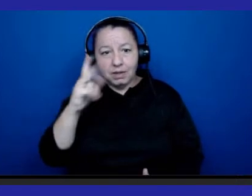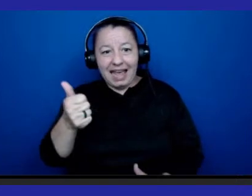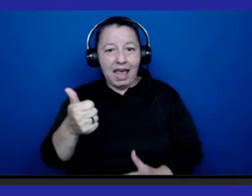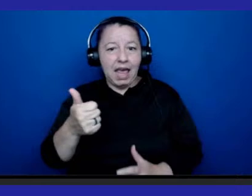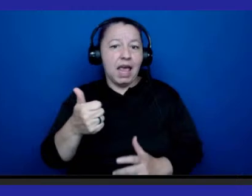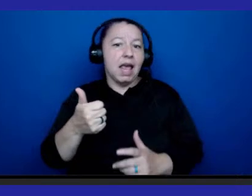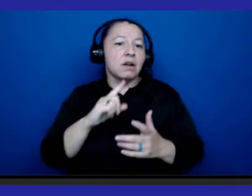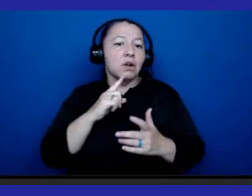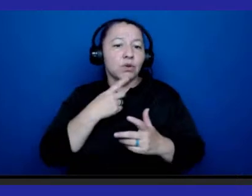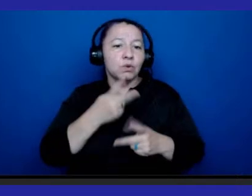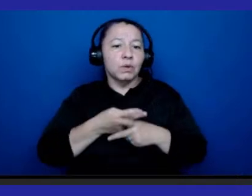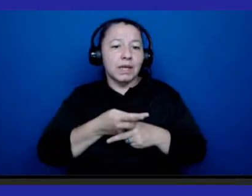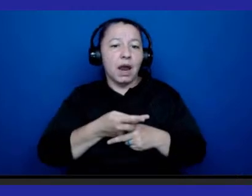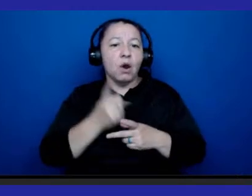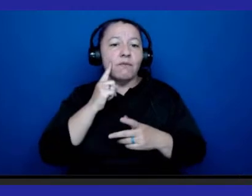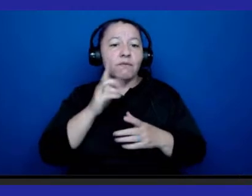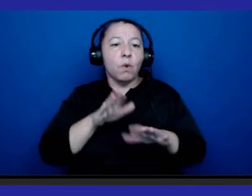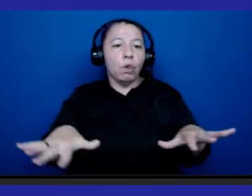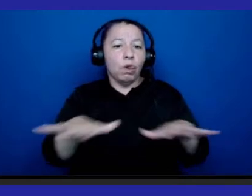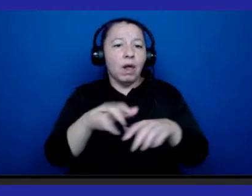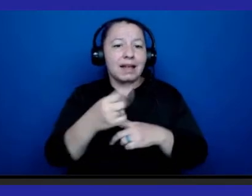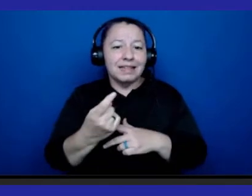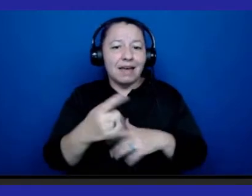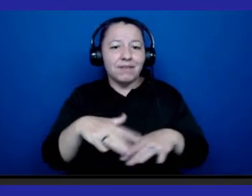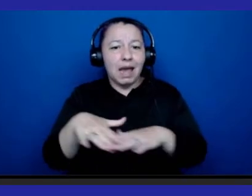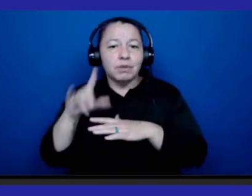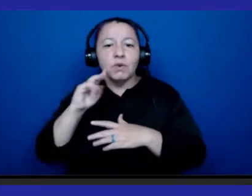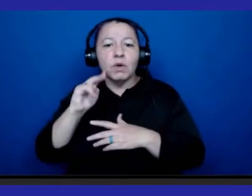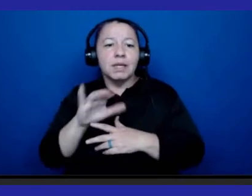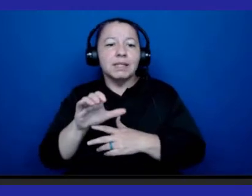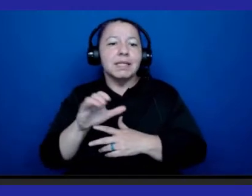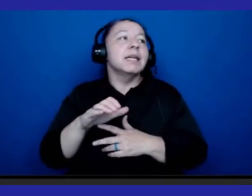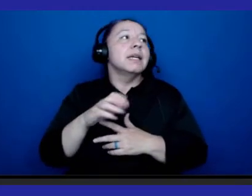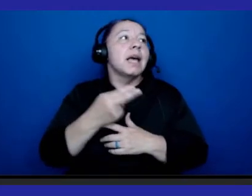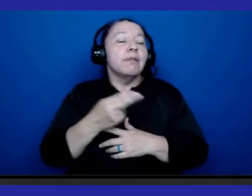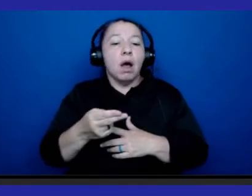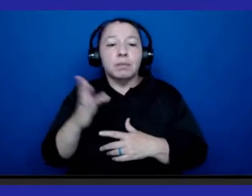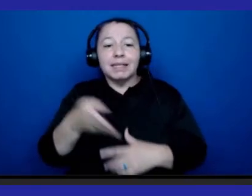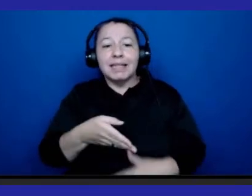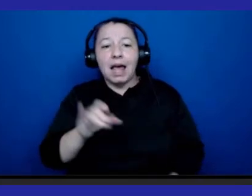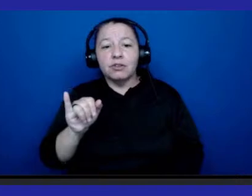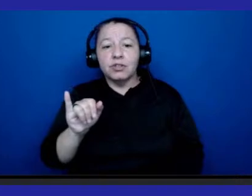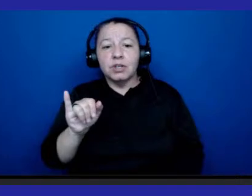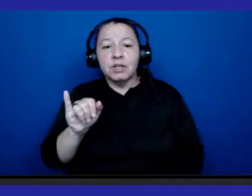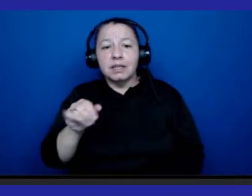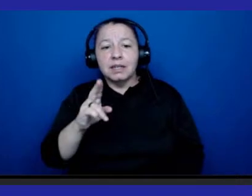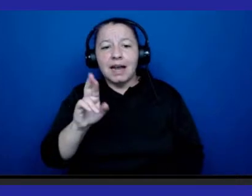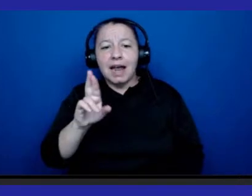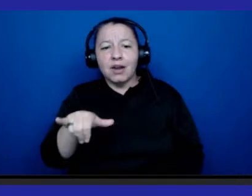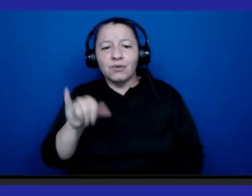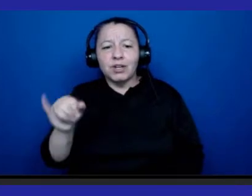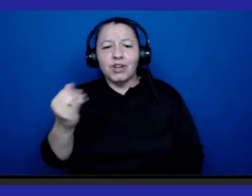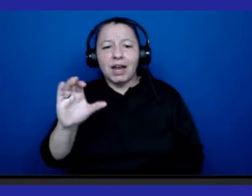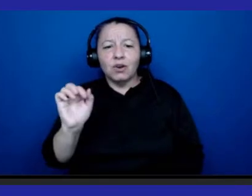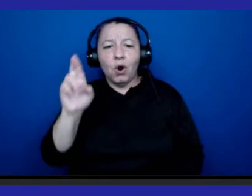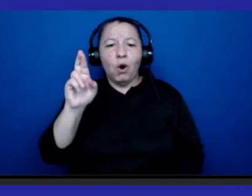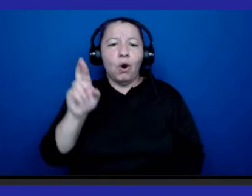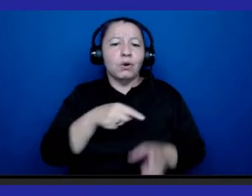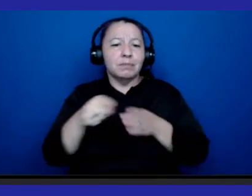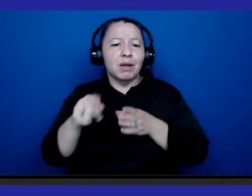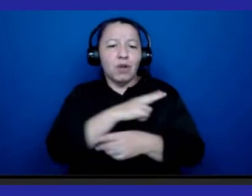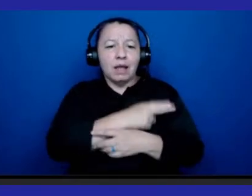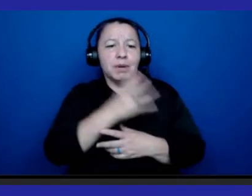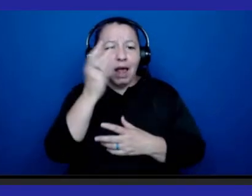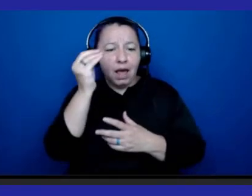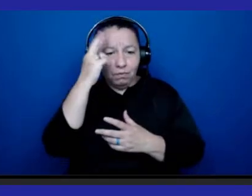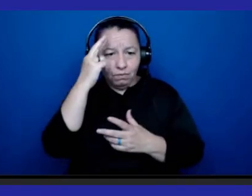11 campuses for the NYC Health and Hospitals / Henry J. Carter Specialty Hospital and Rehabilitation Center as